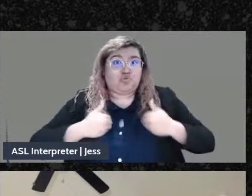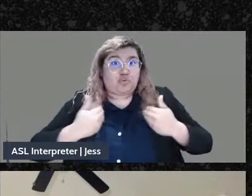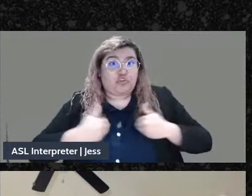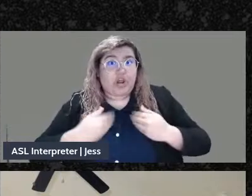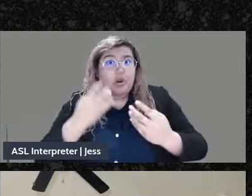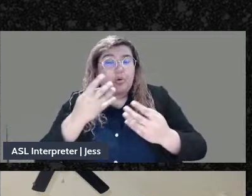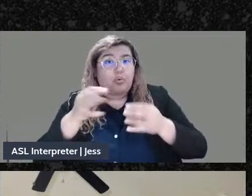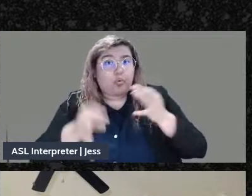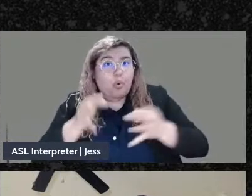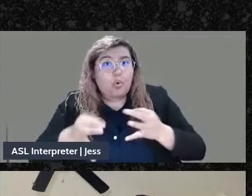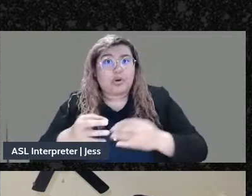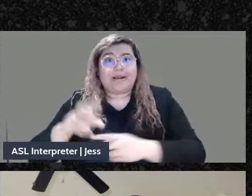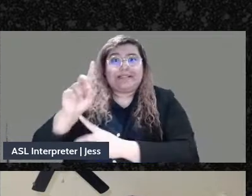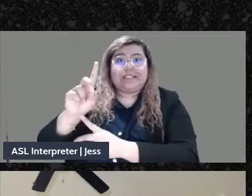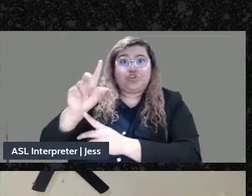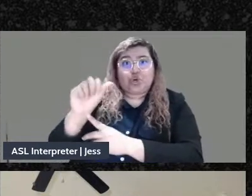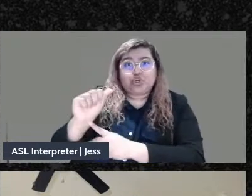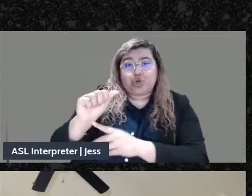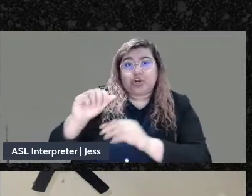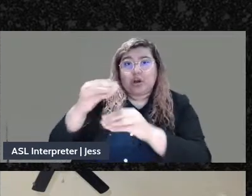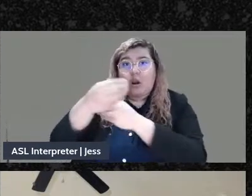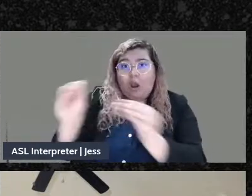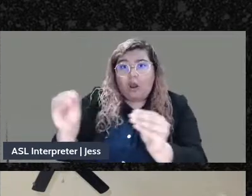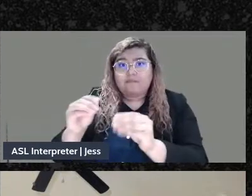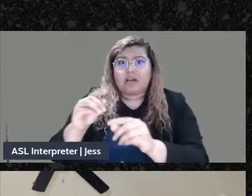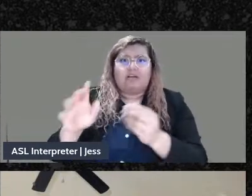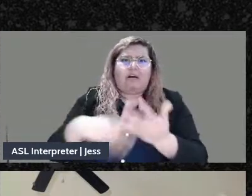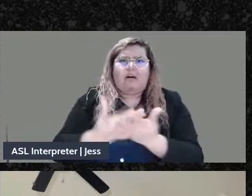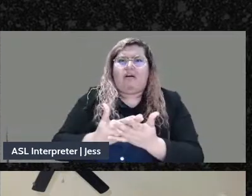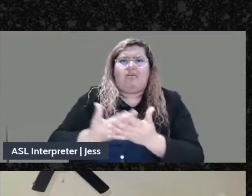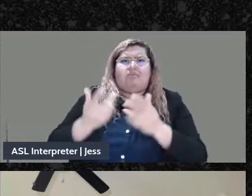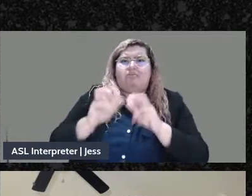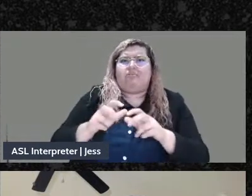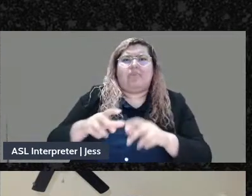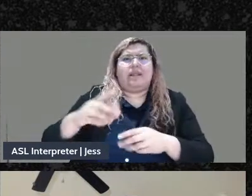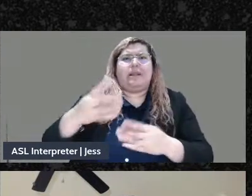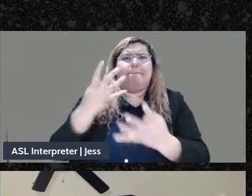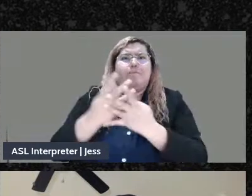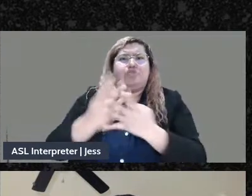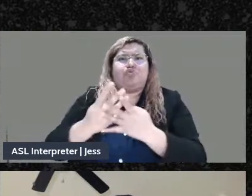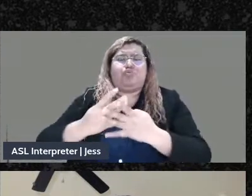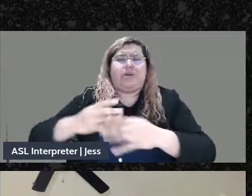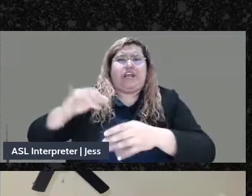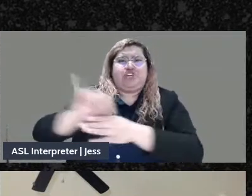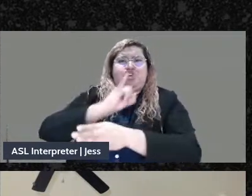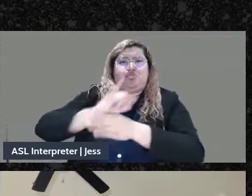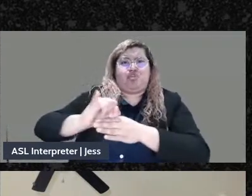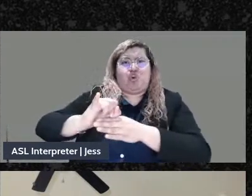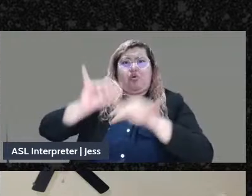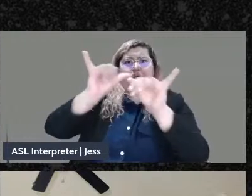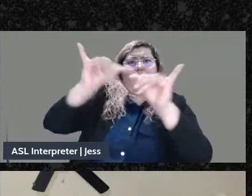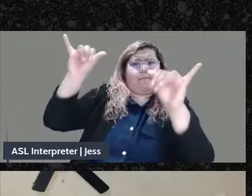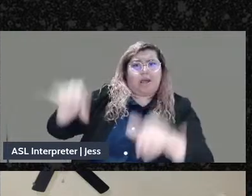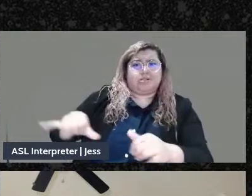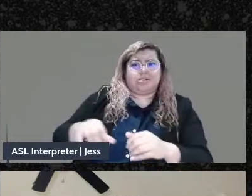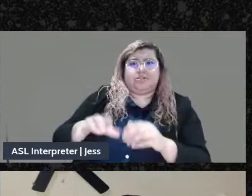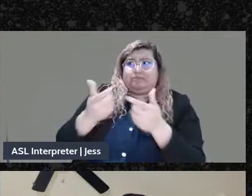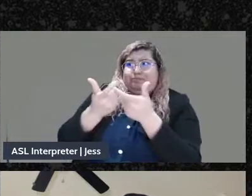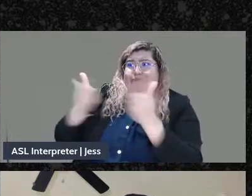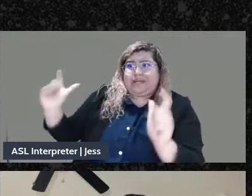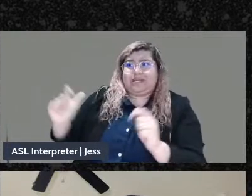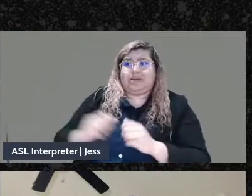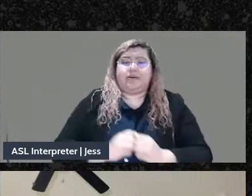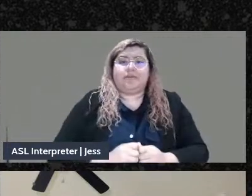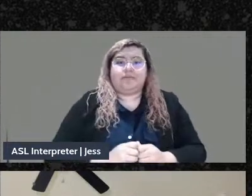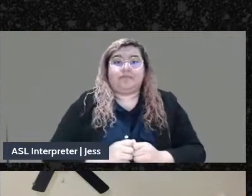office, all aspects of the prison industrial complex, which was quite a bit. But I think like as we look to